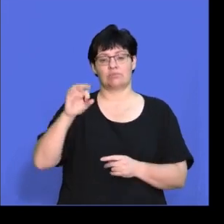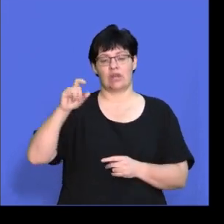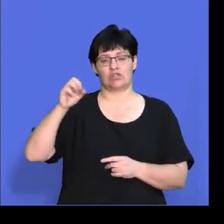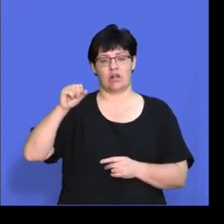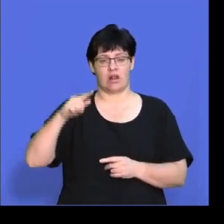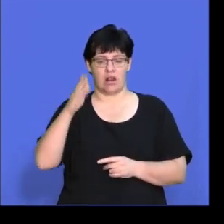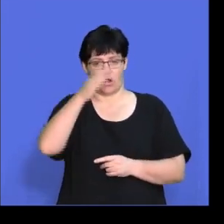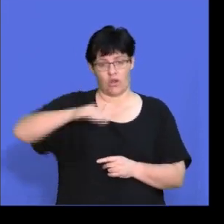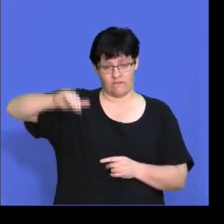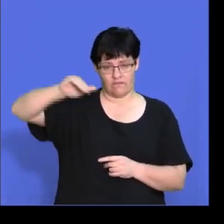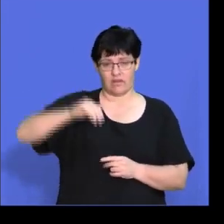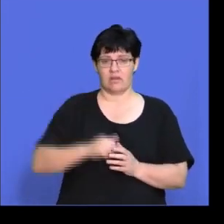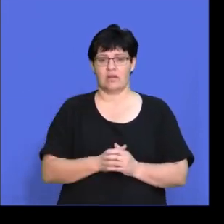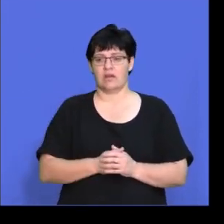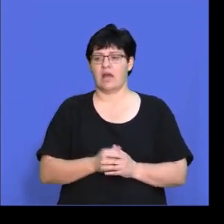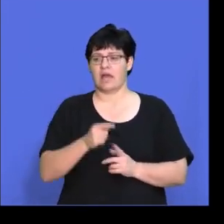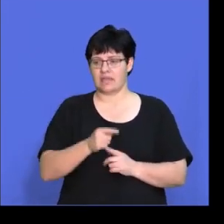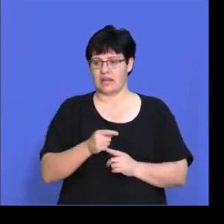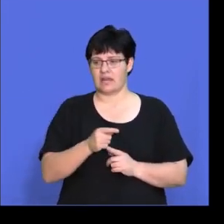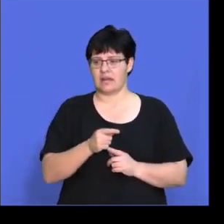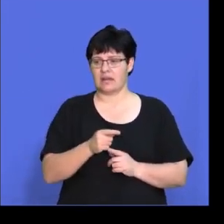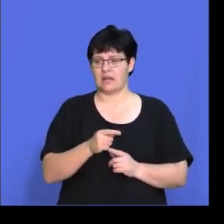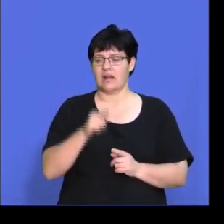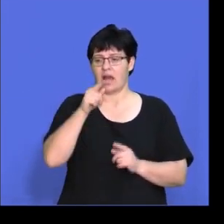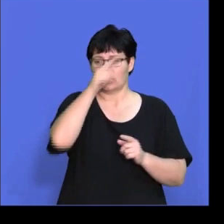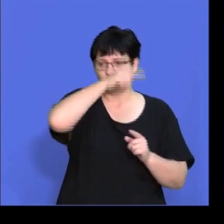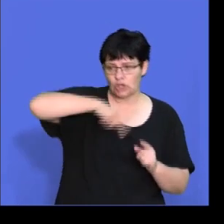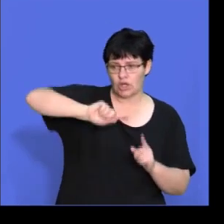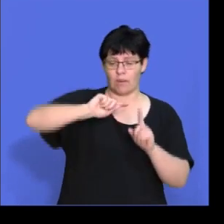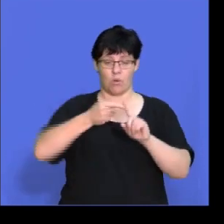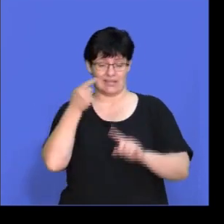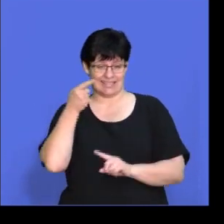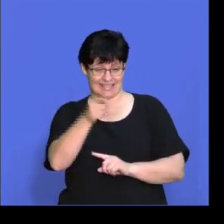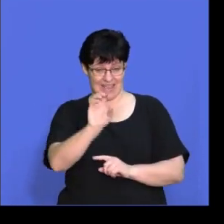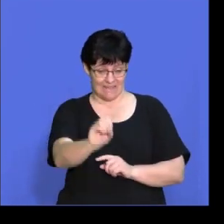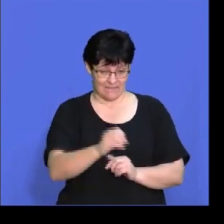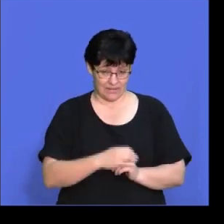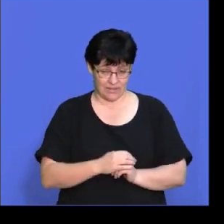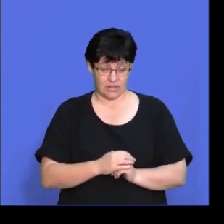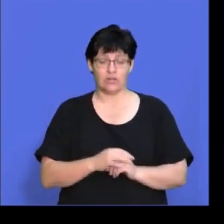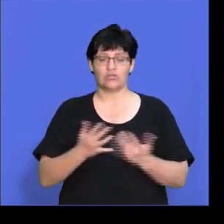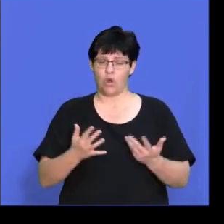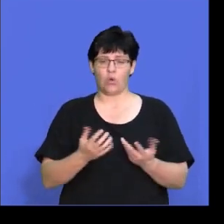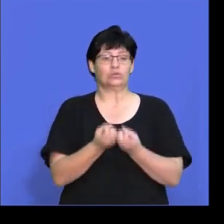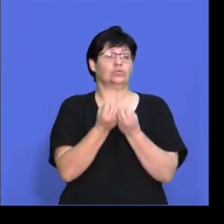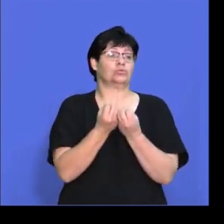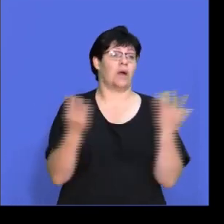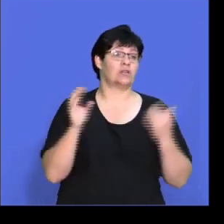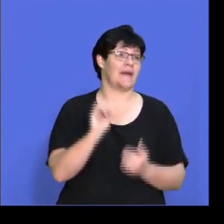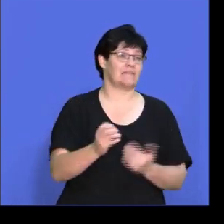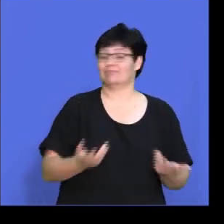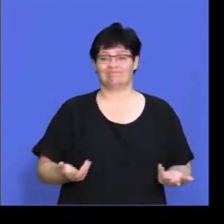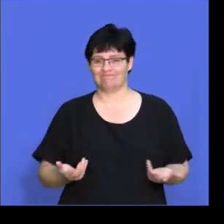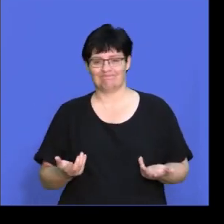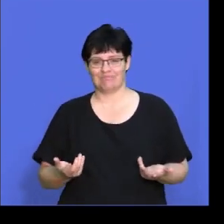know the x-intercept, the x-coordinate of the turning point down over there. So we don't have very much to go on.